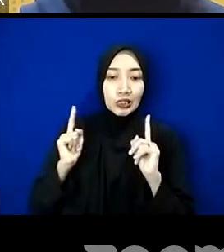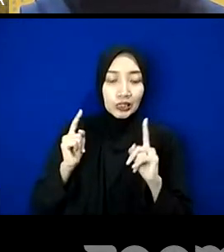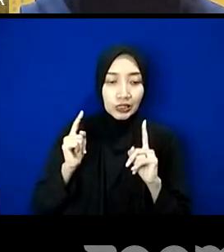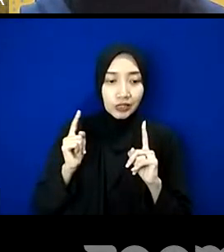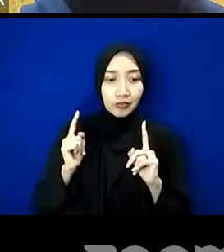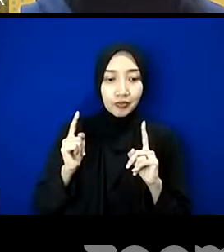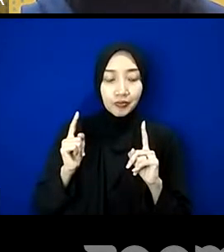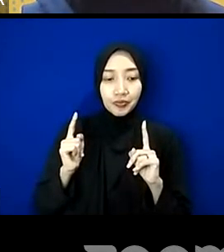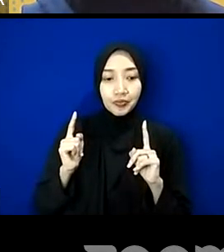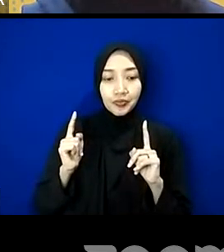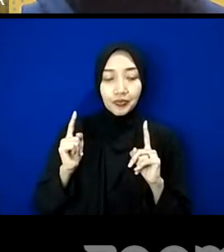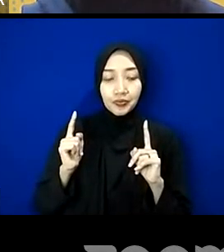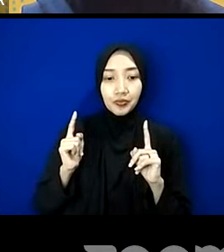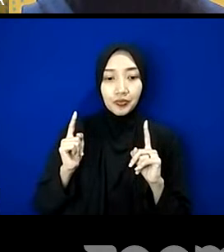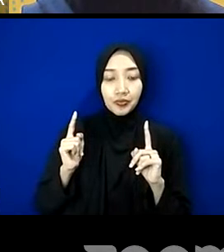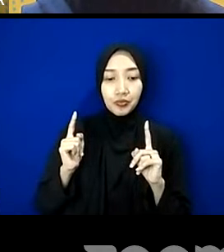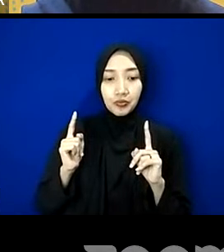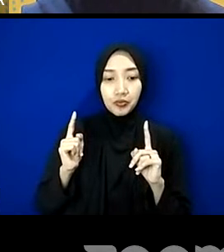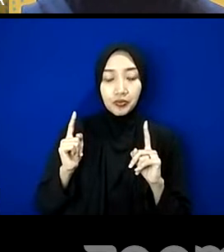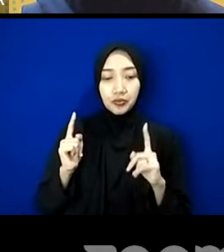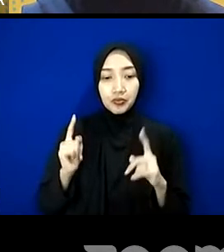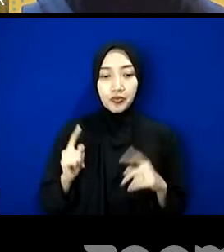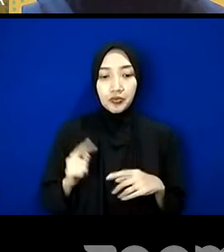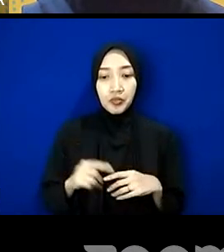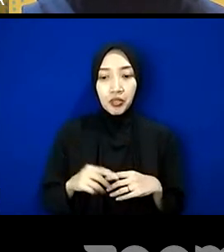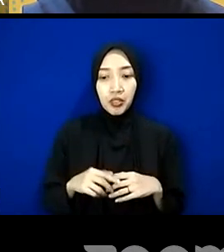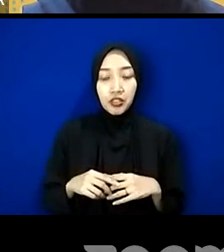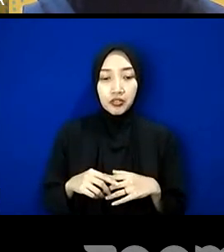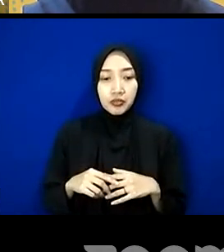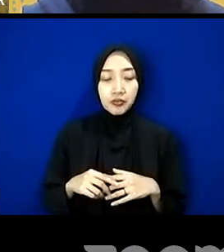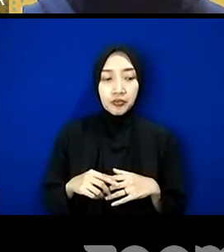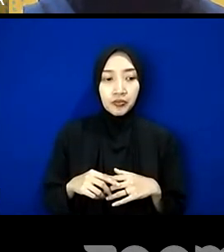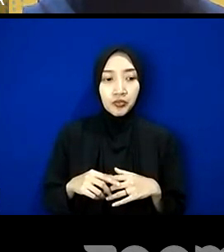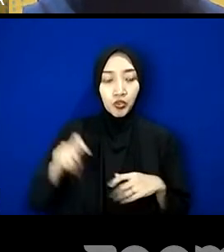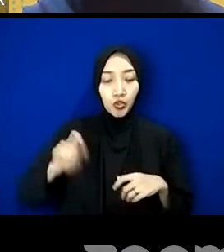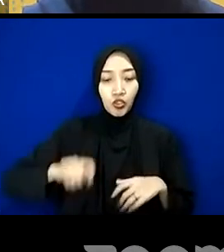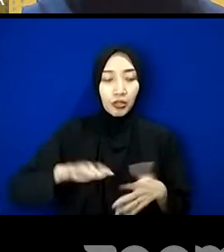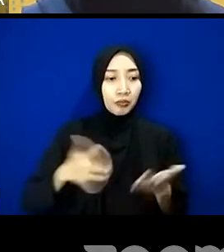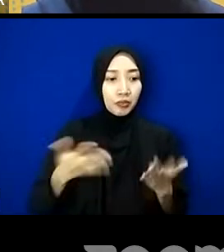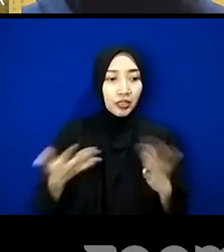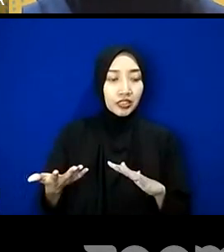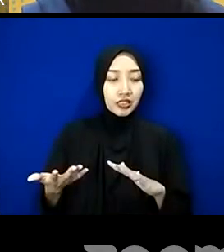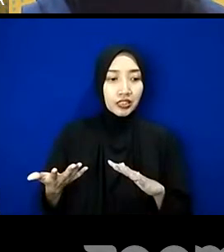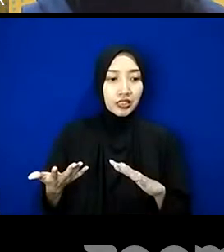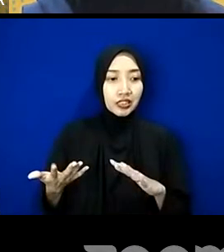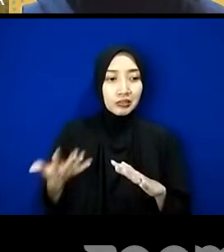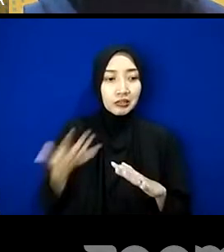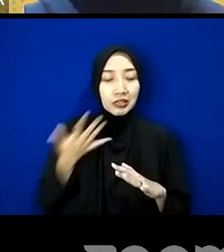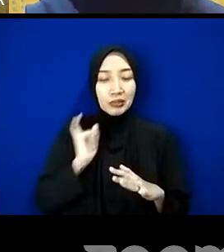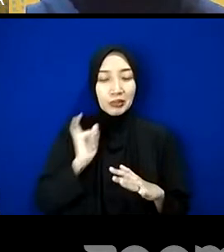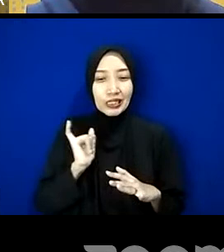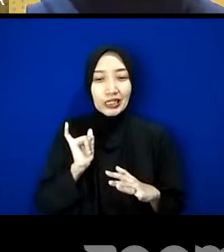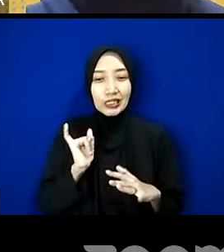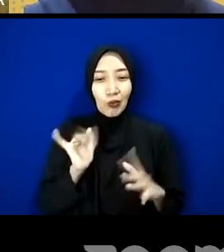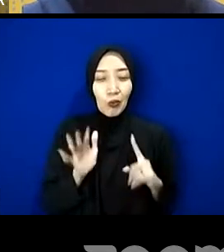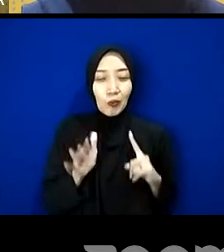as strong leaders that purport to protect citizens, something like that. So this kind of,